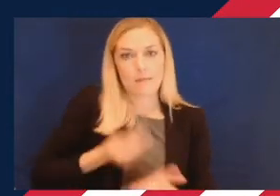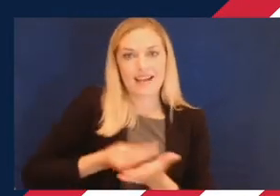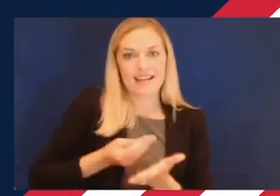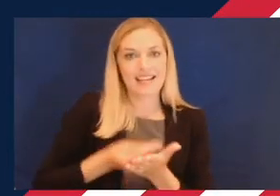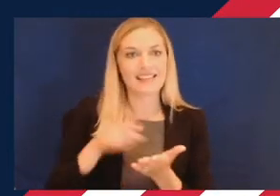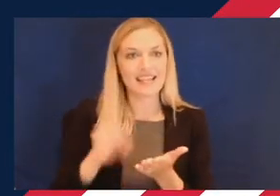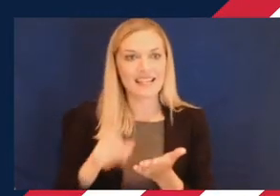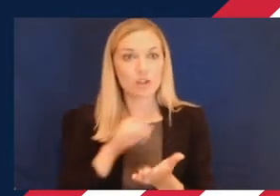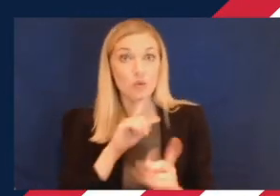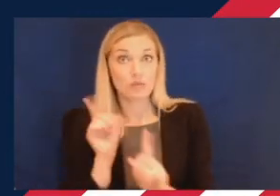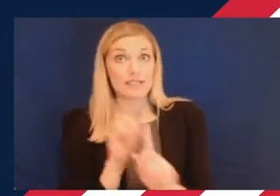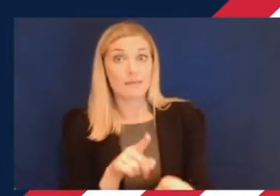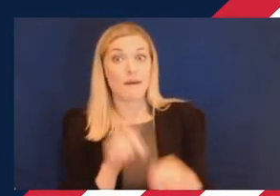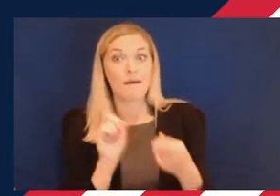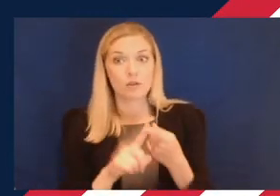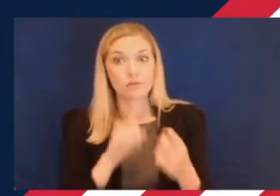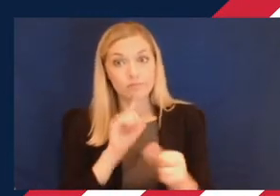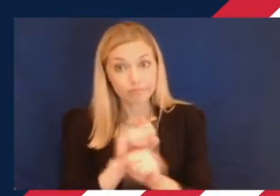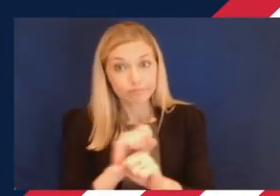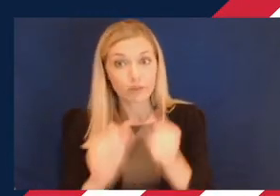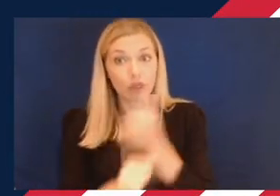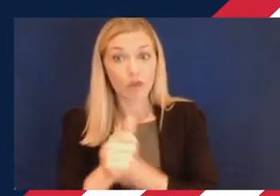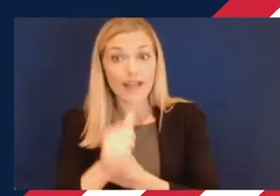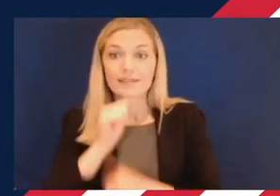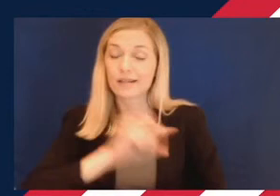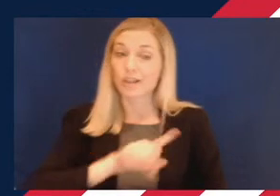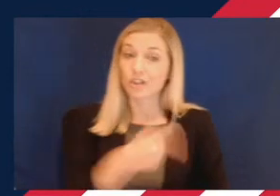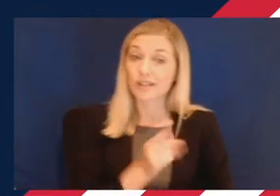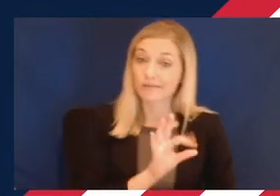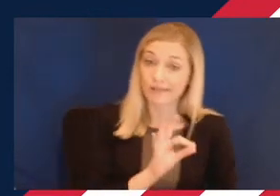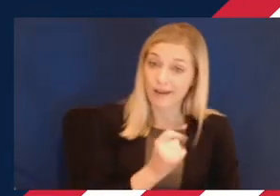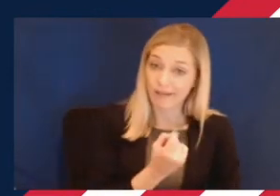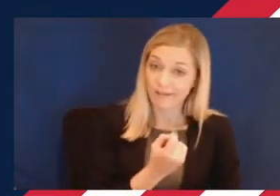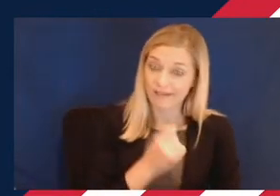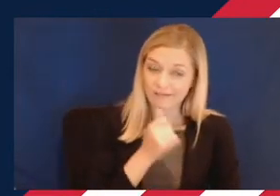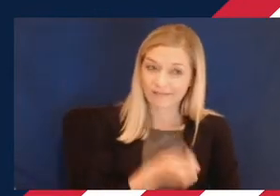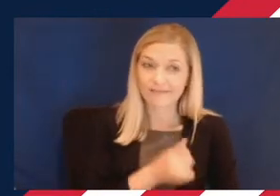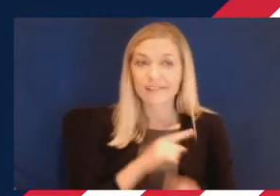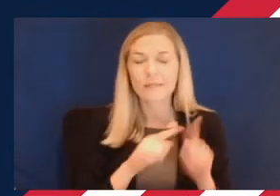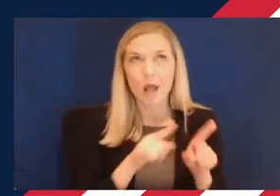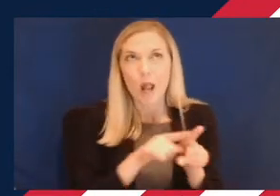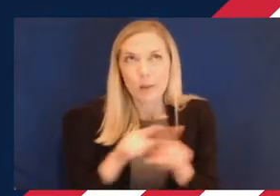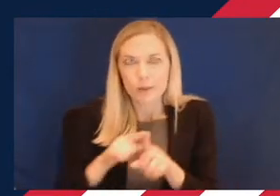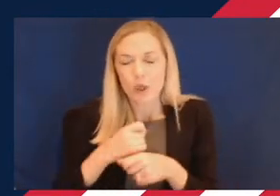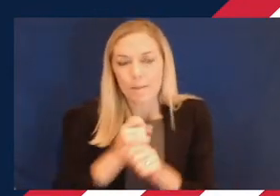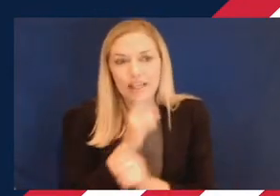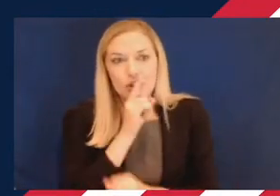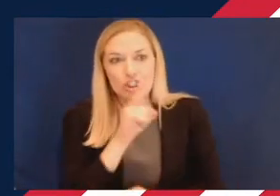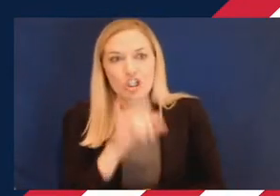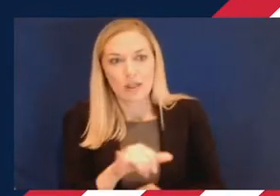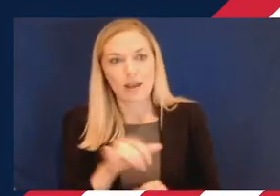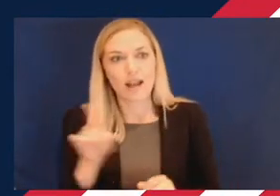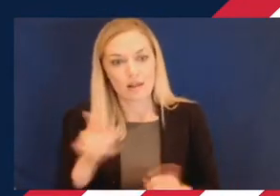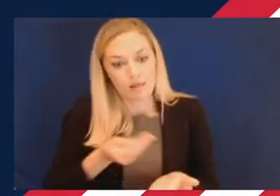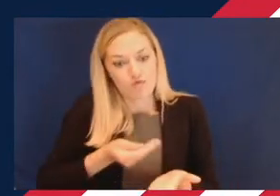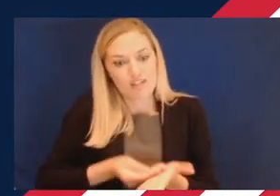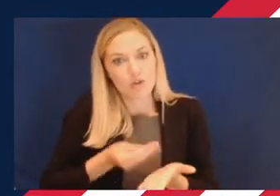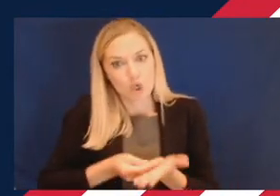only 9/11. But making sure also that the resources that we are dedicating to the